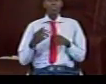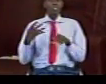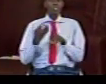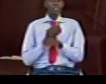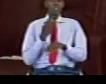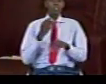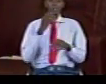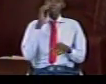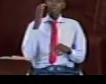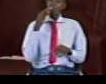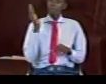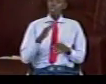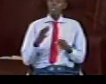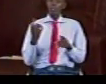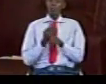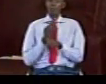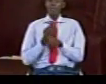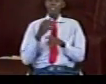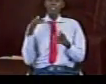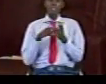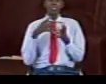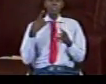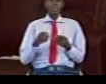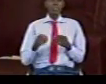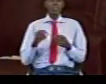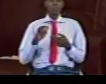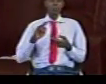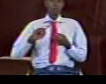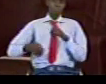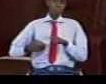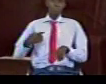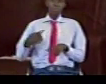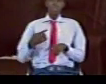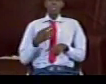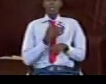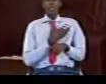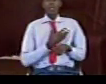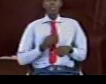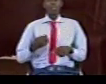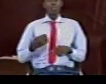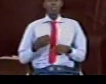whose eyes a vile person is contemned. If a